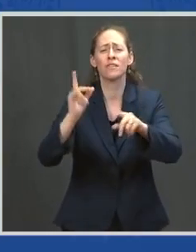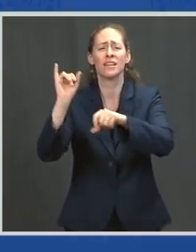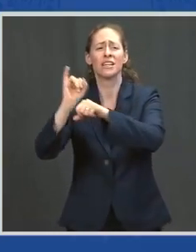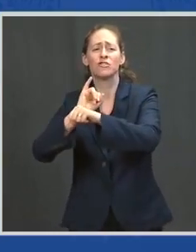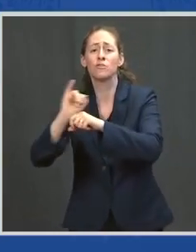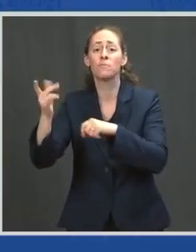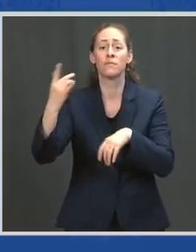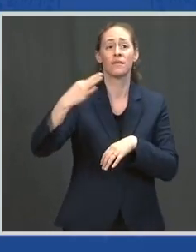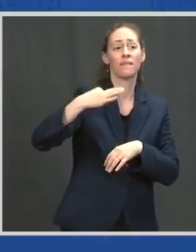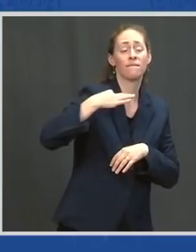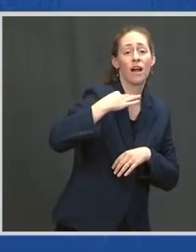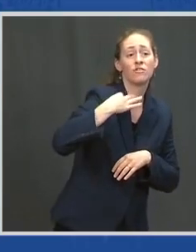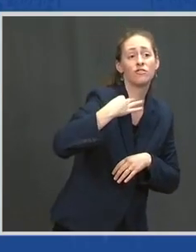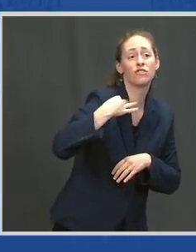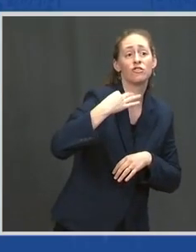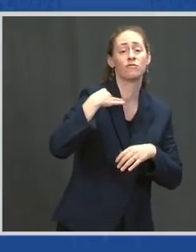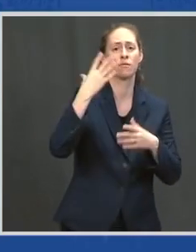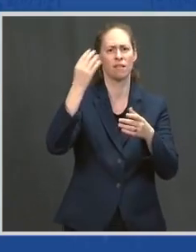development.